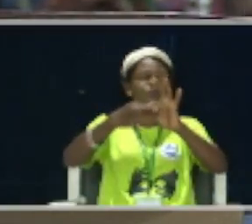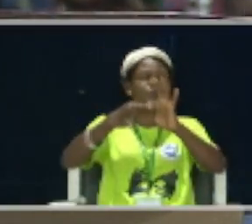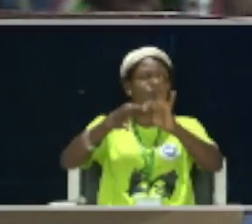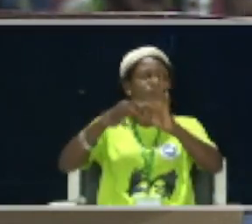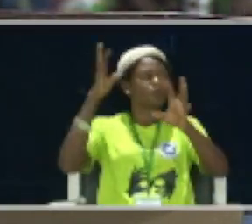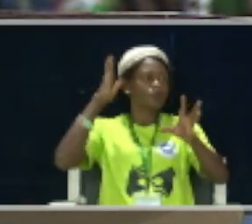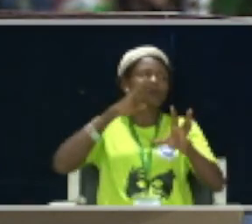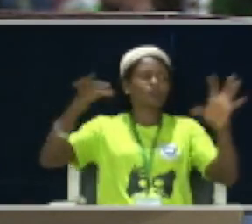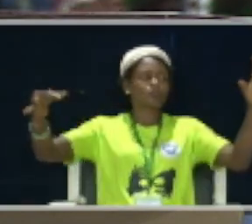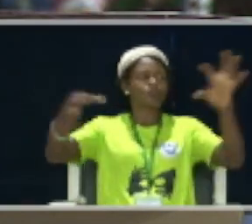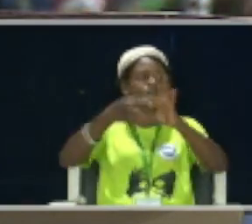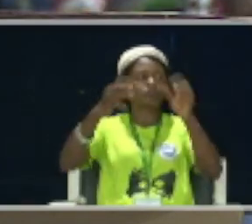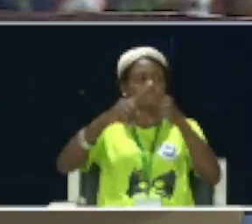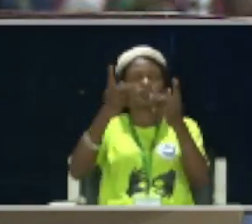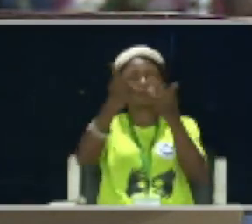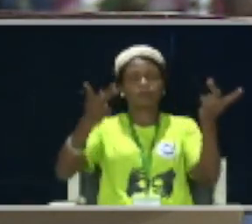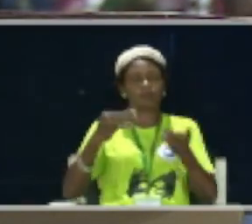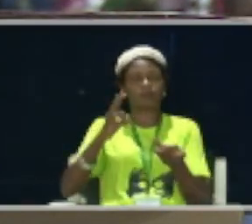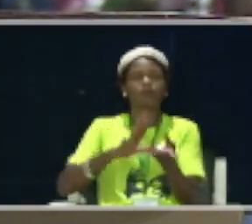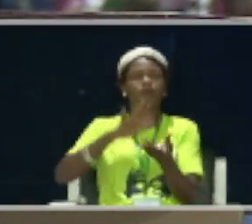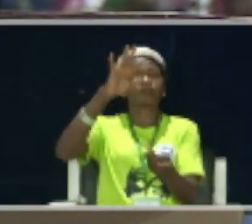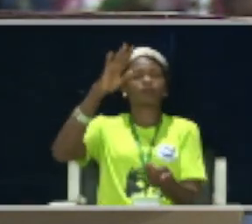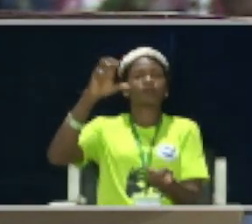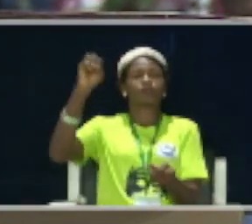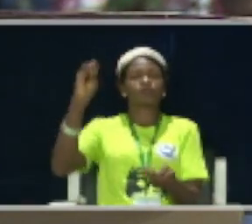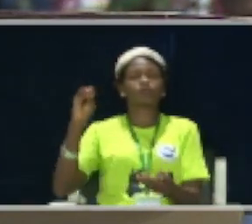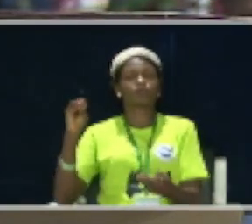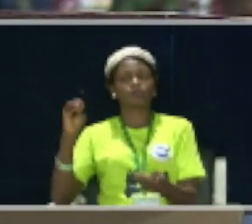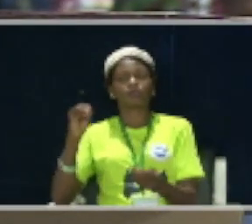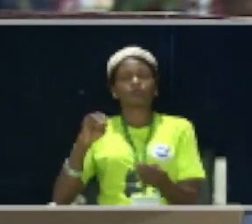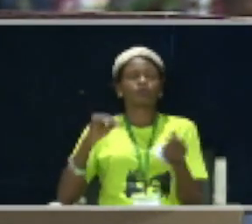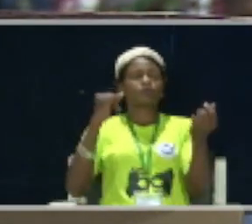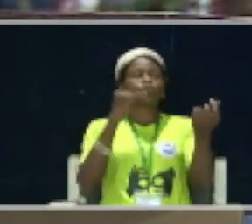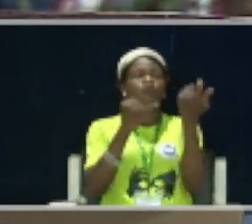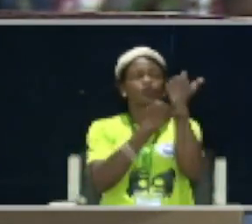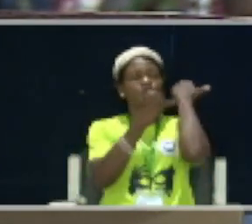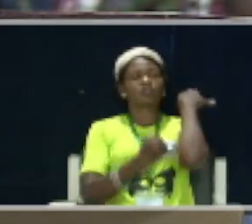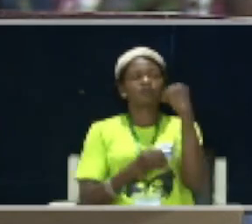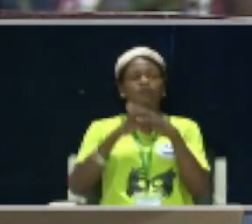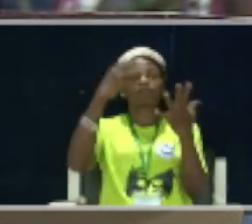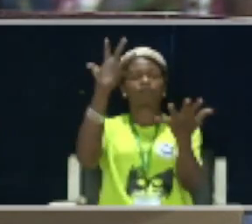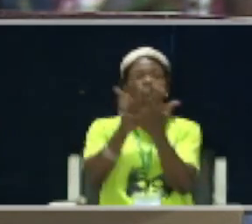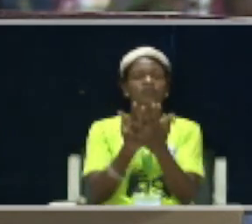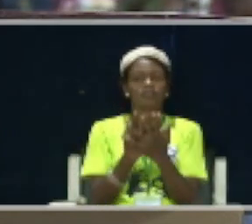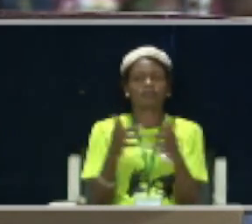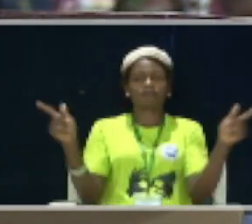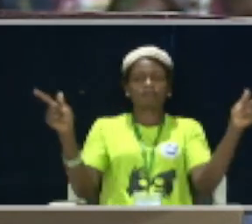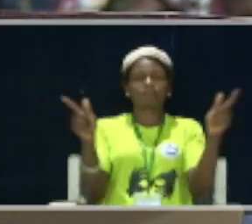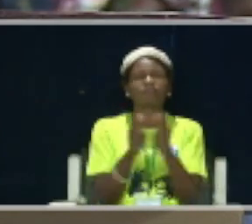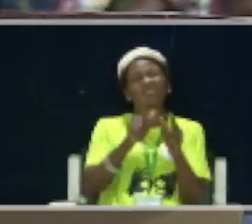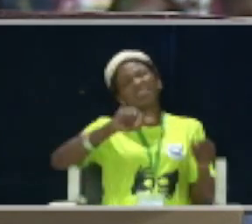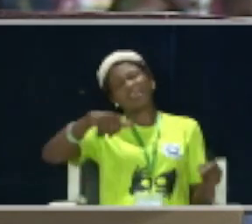will be his connection to the place of glory. So Joseph in prison met